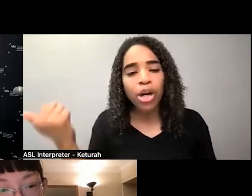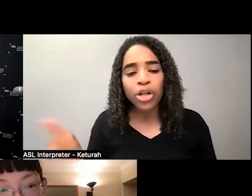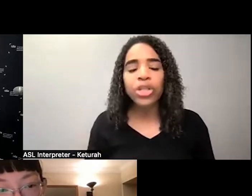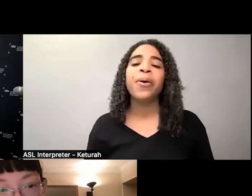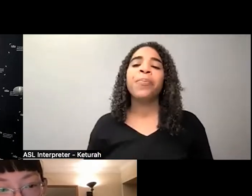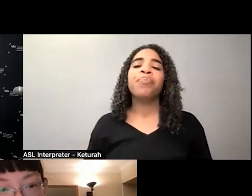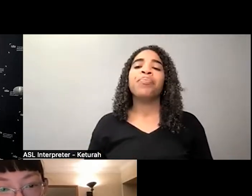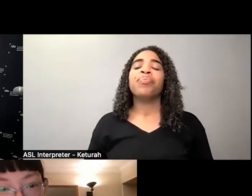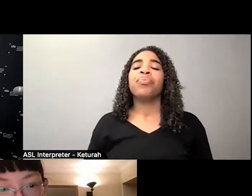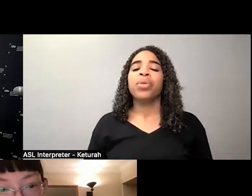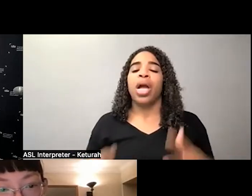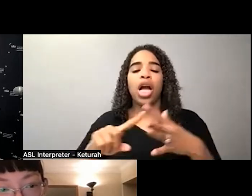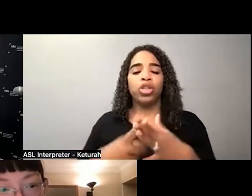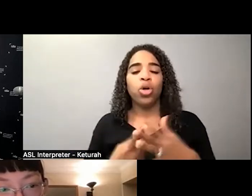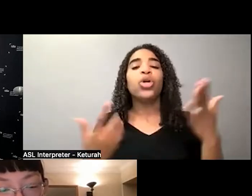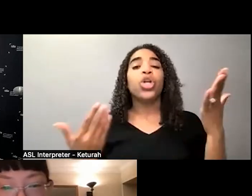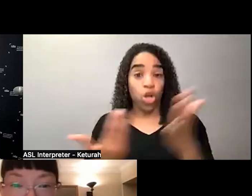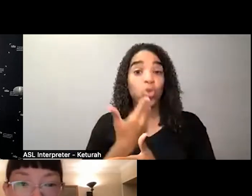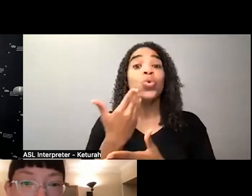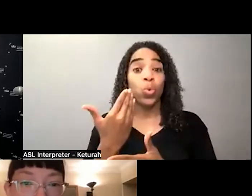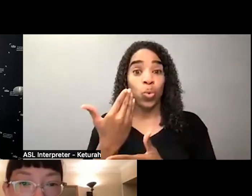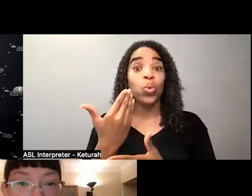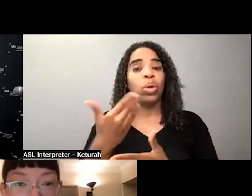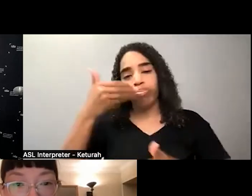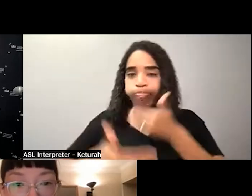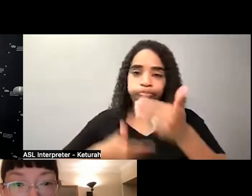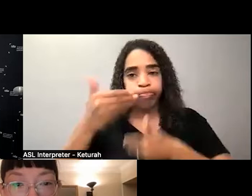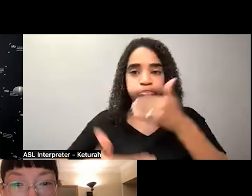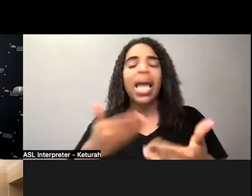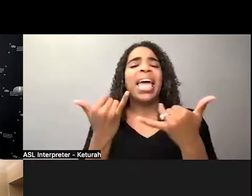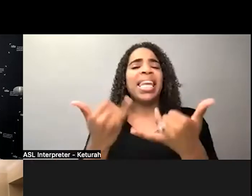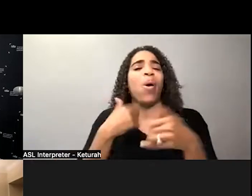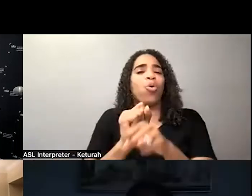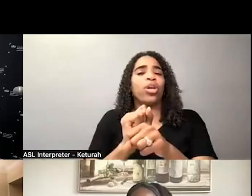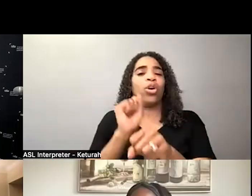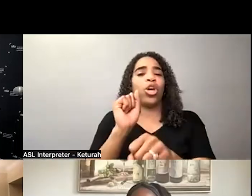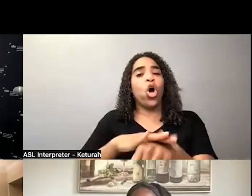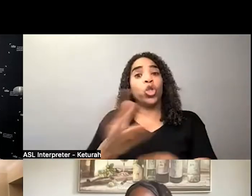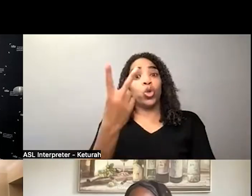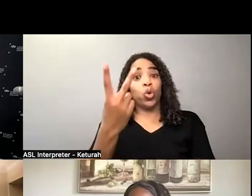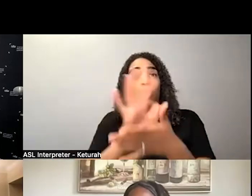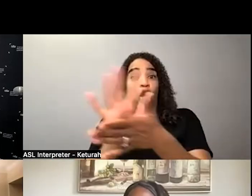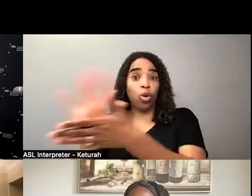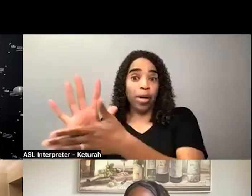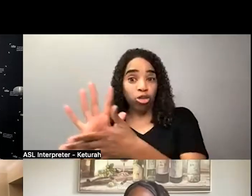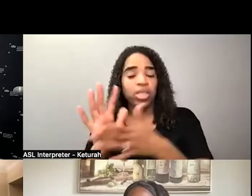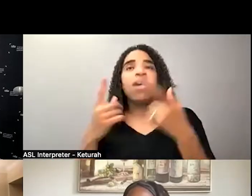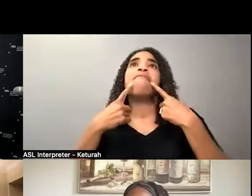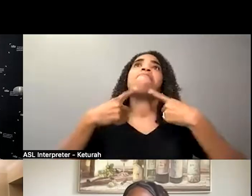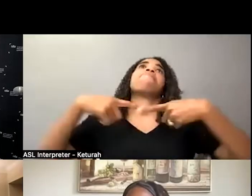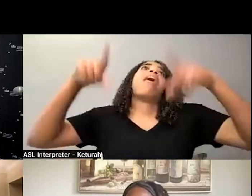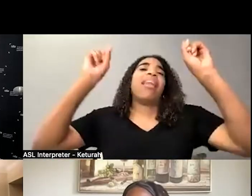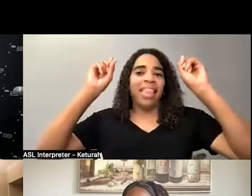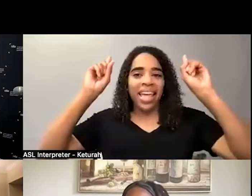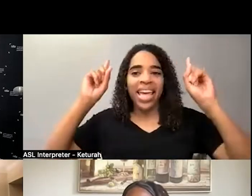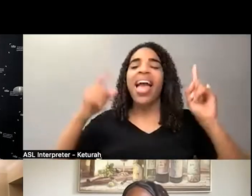started a better chapter in my life. And I'm working on 2 documentaries here. I mean, I managed to somehow